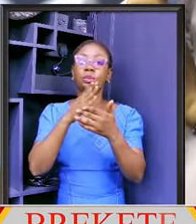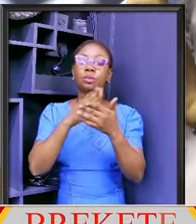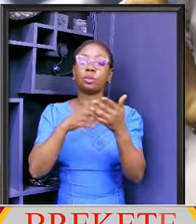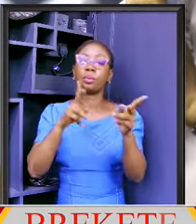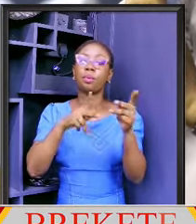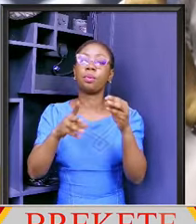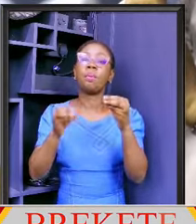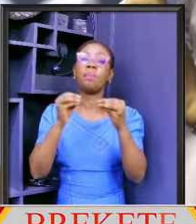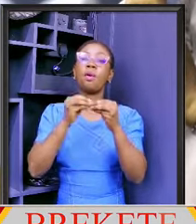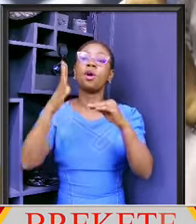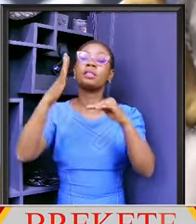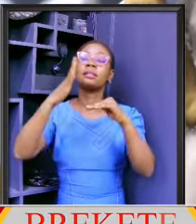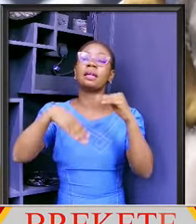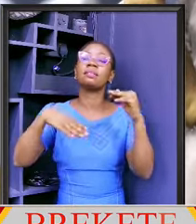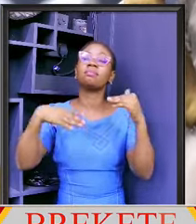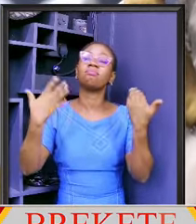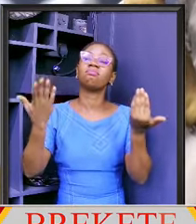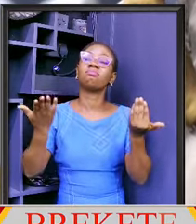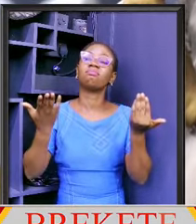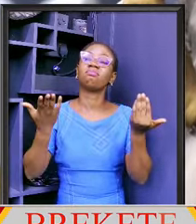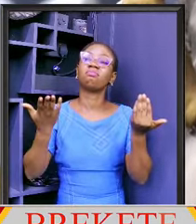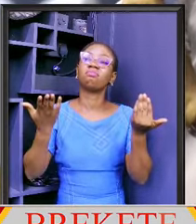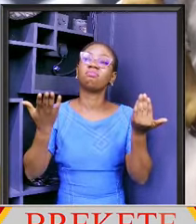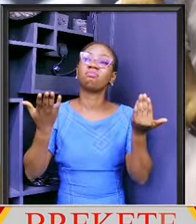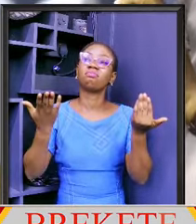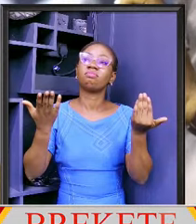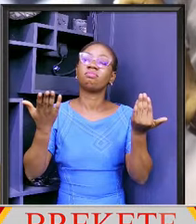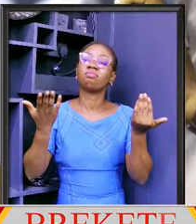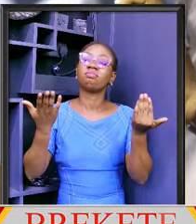more than, let me put it, more than